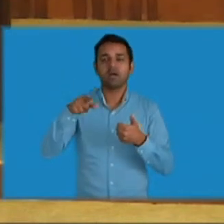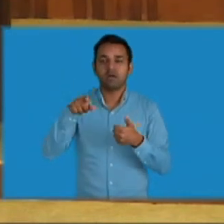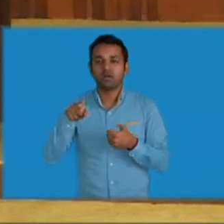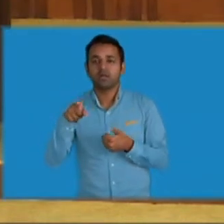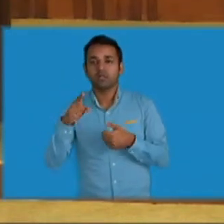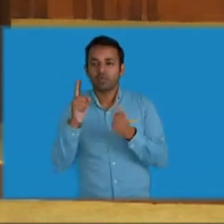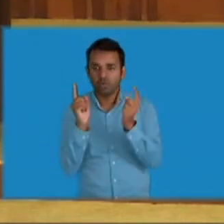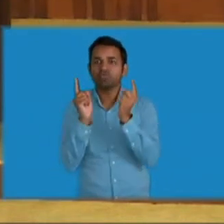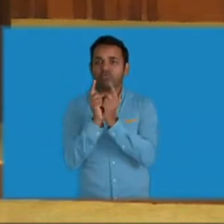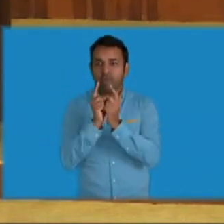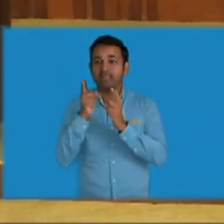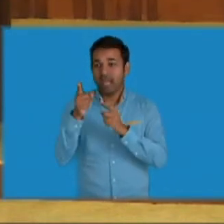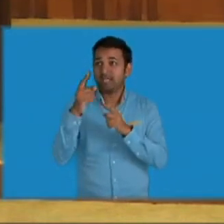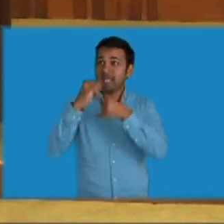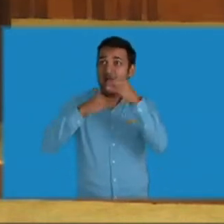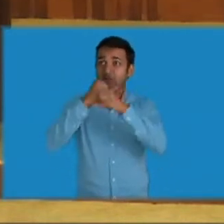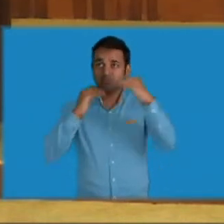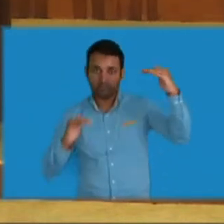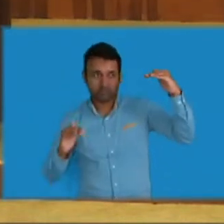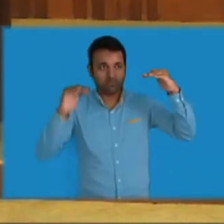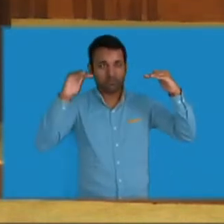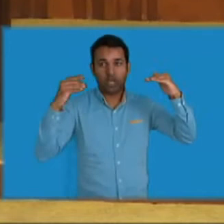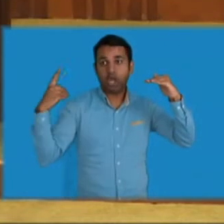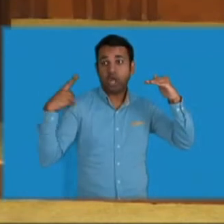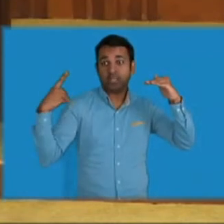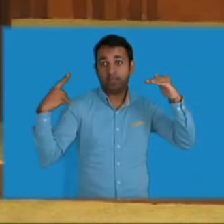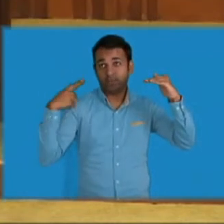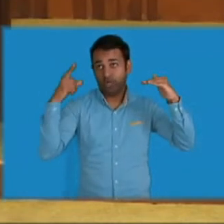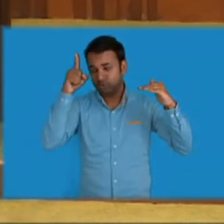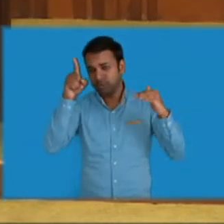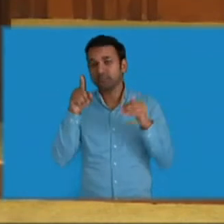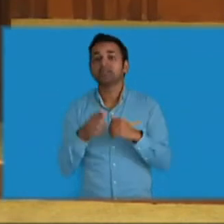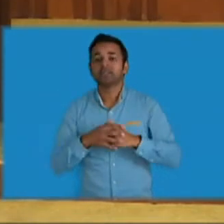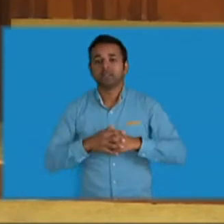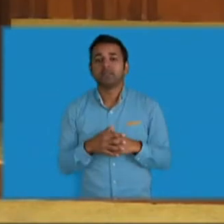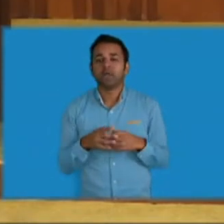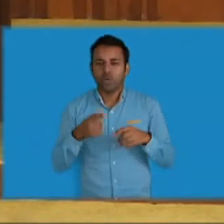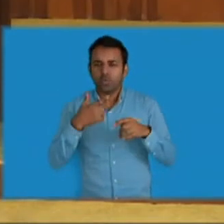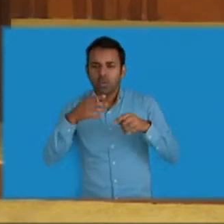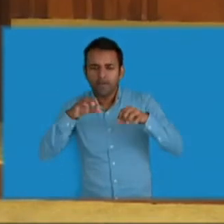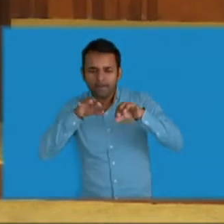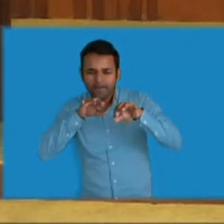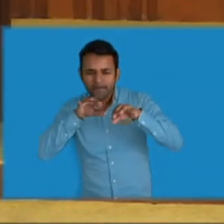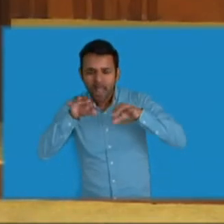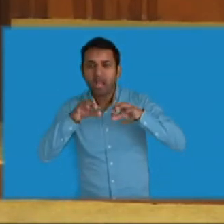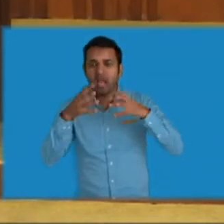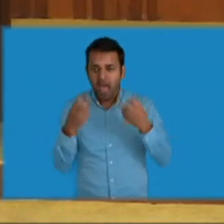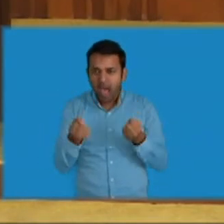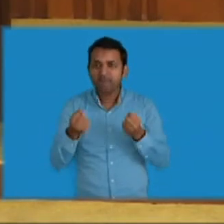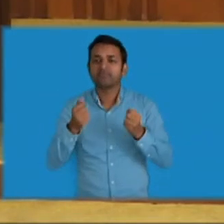but also putting in plans and practices which will help us